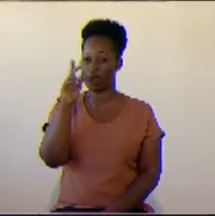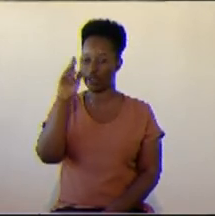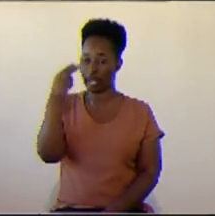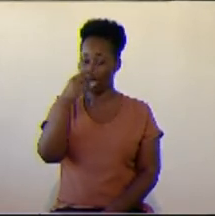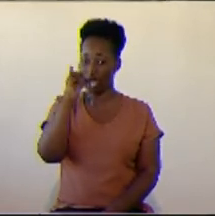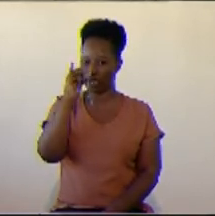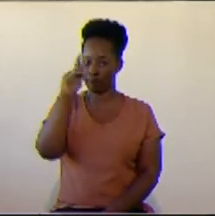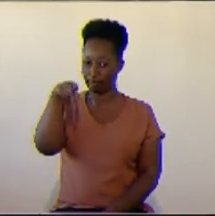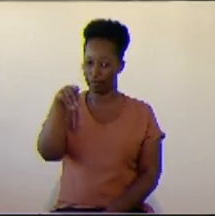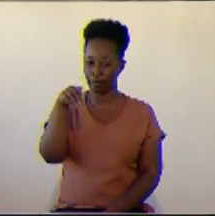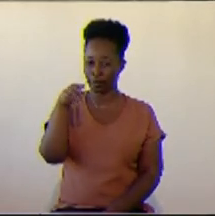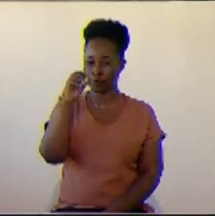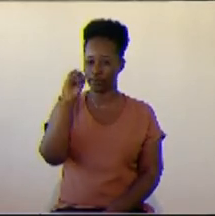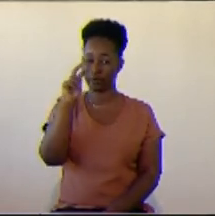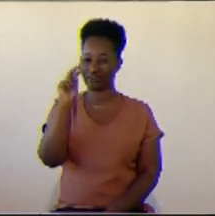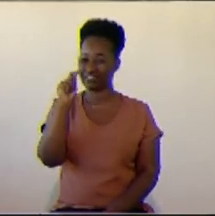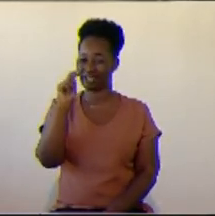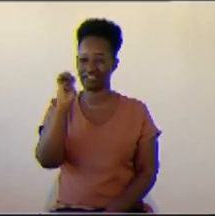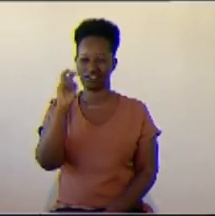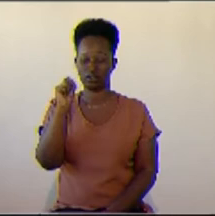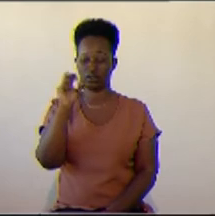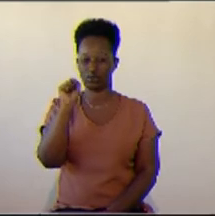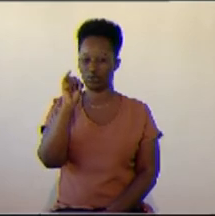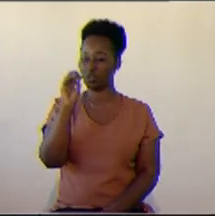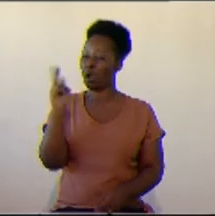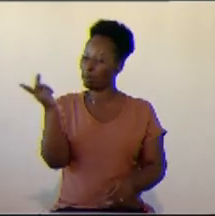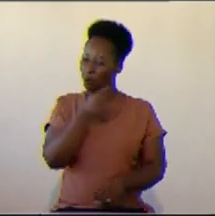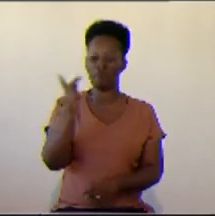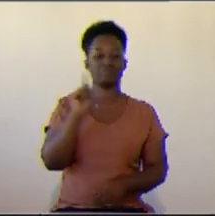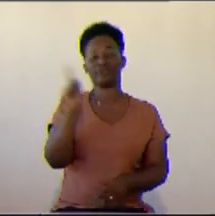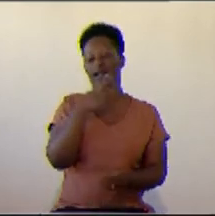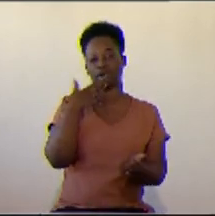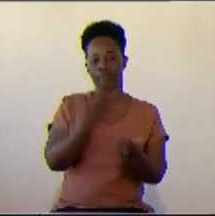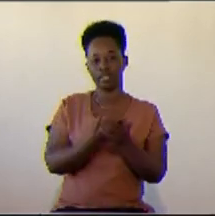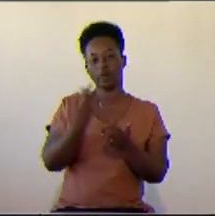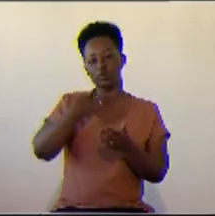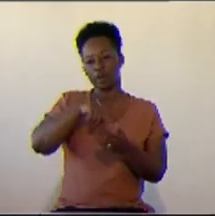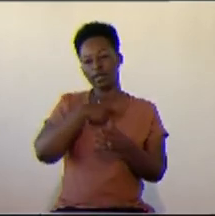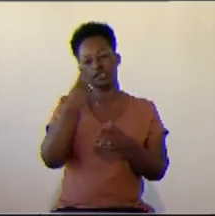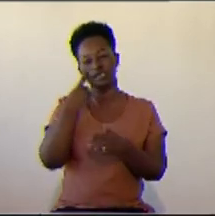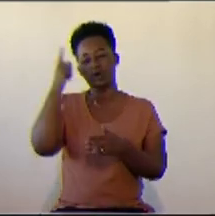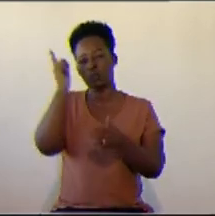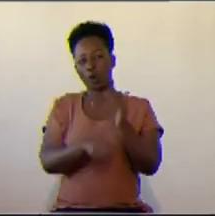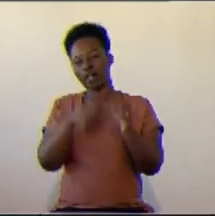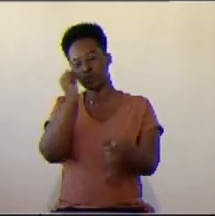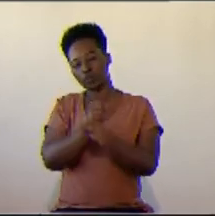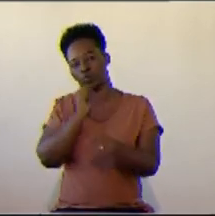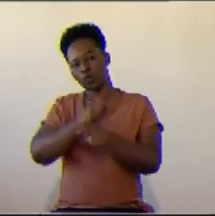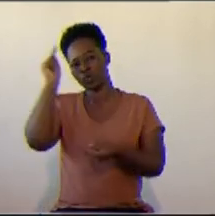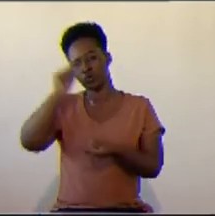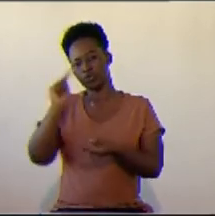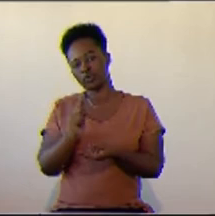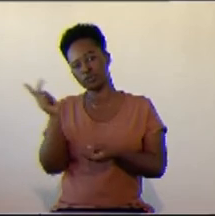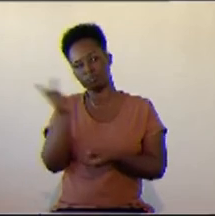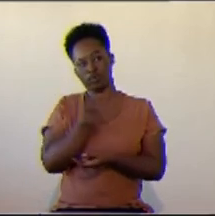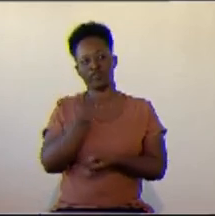it is not good, what do we do to reduce the effect of hypertension, or actually not to even develop it at all?